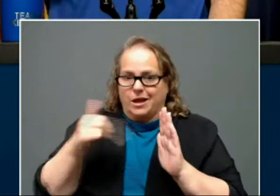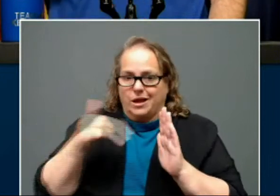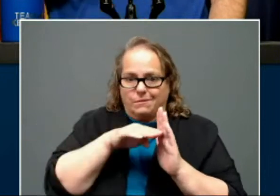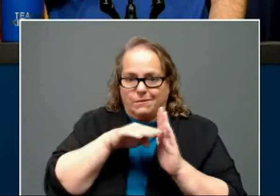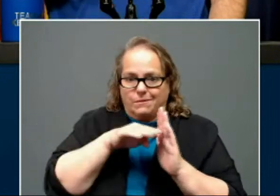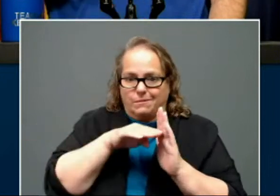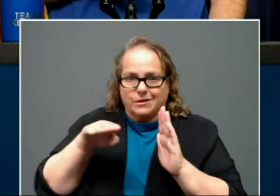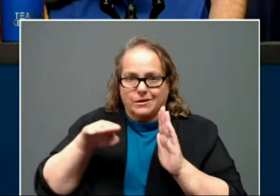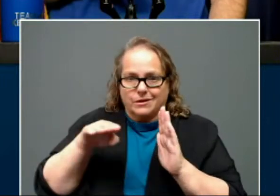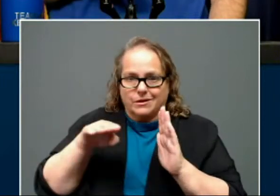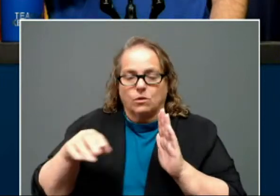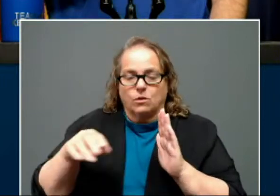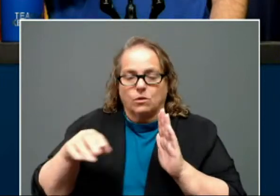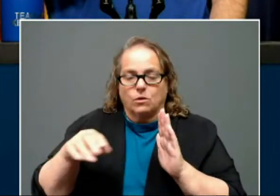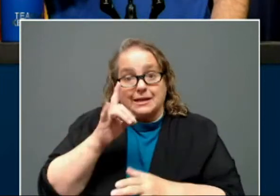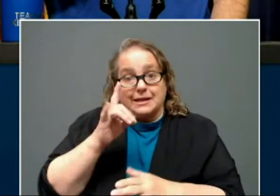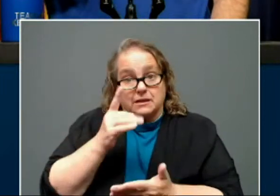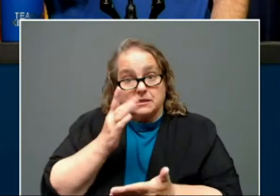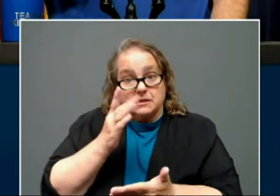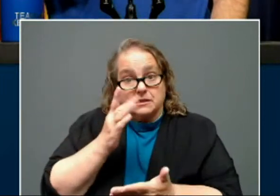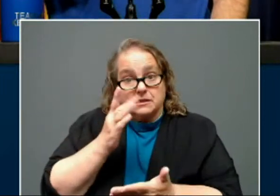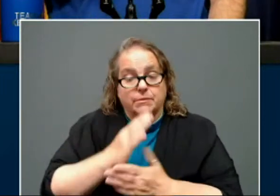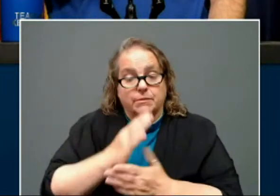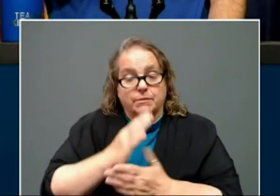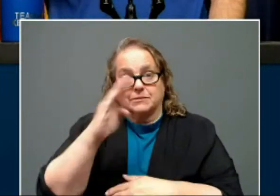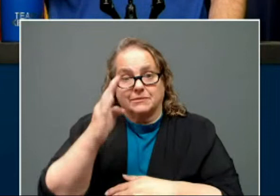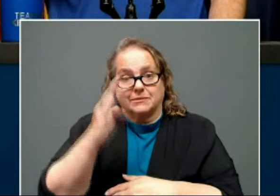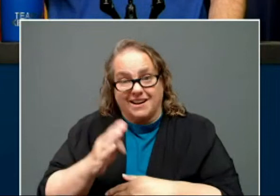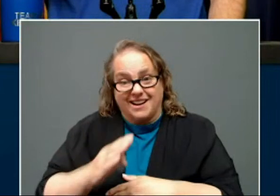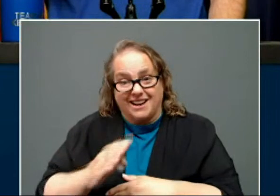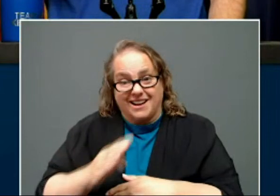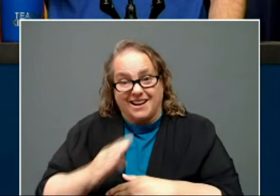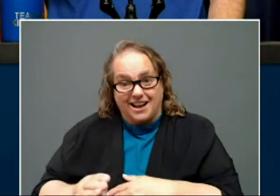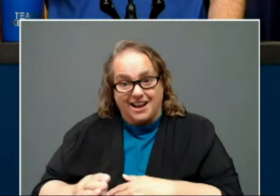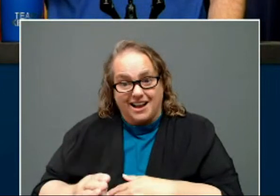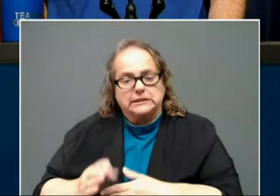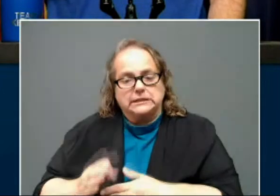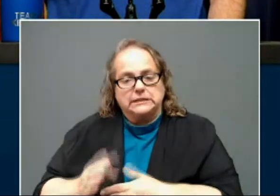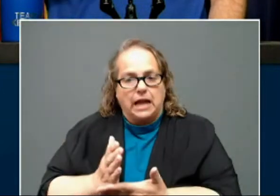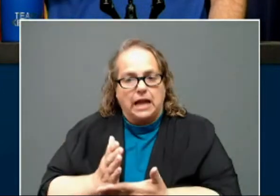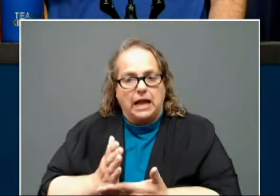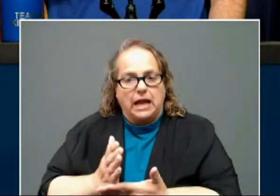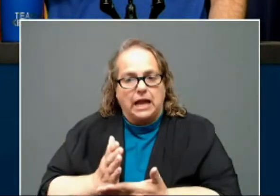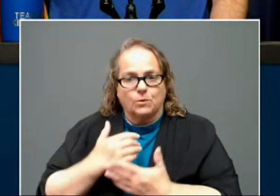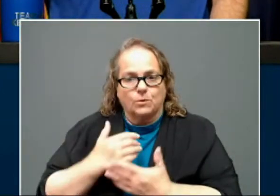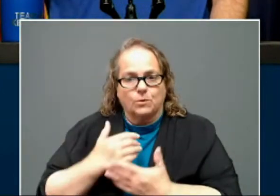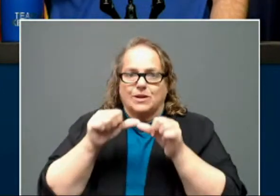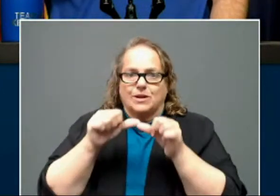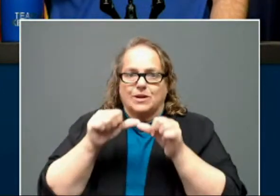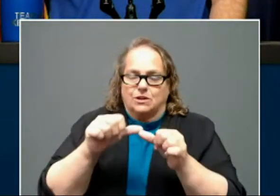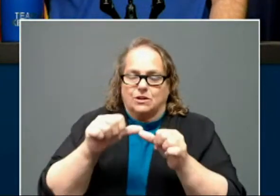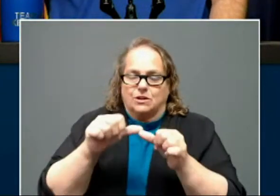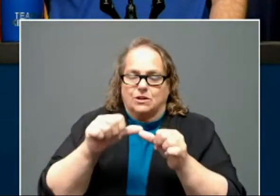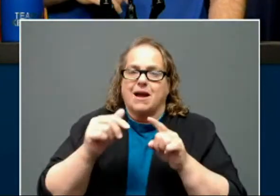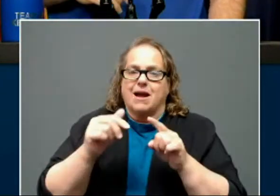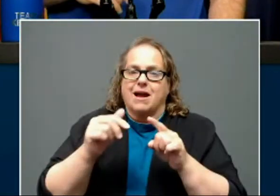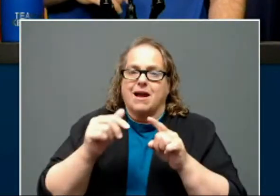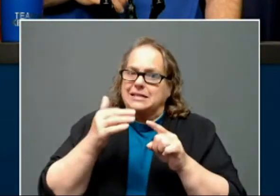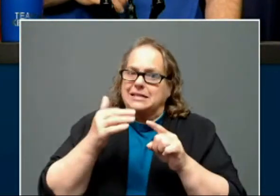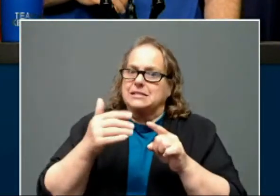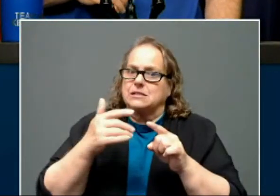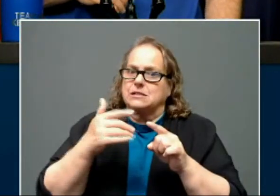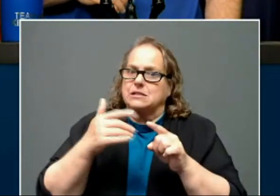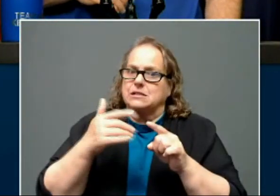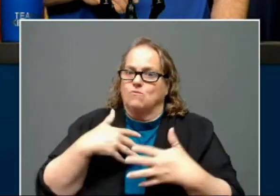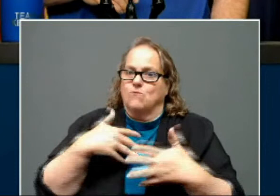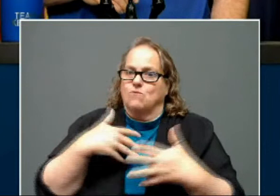stopped the downward trend, which we'd want to see continue. But at different times, we thought we might have started an escalation. It's